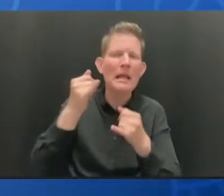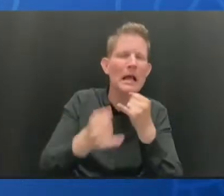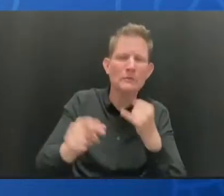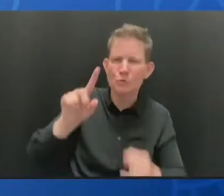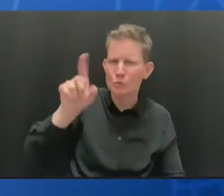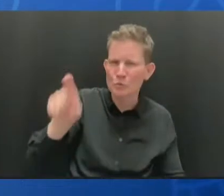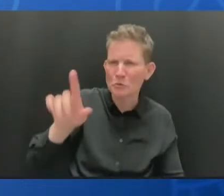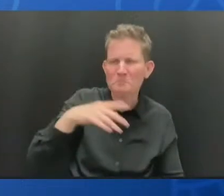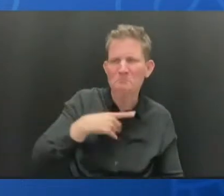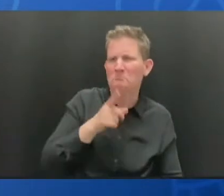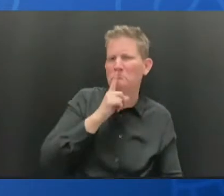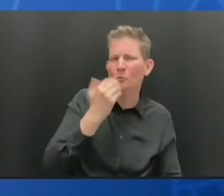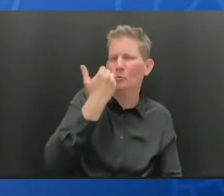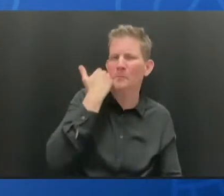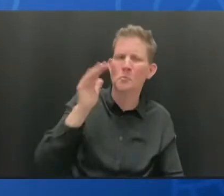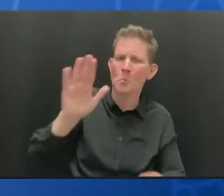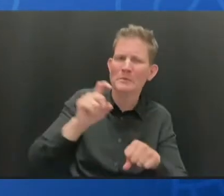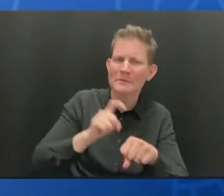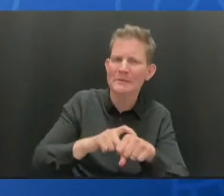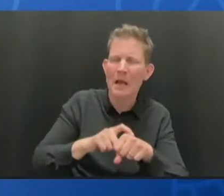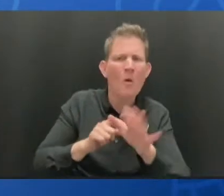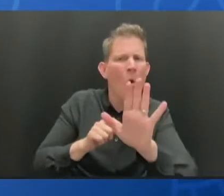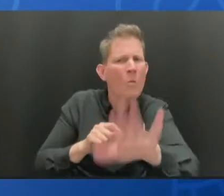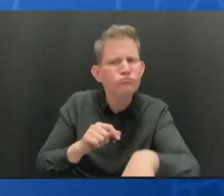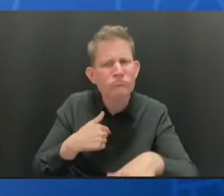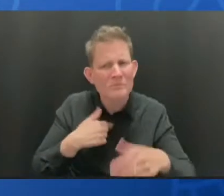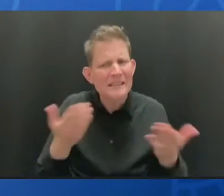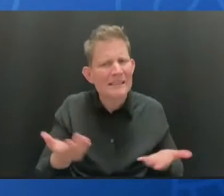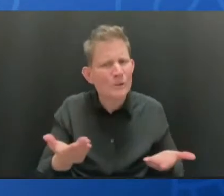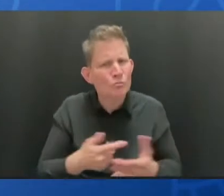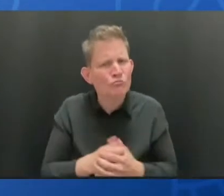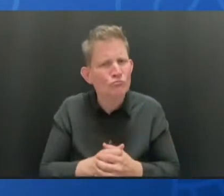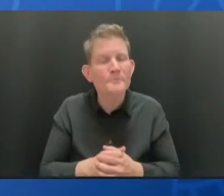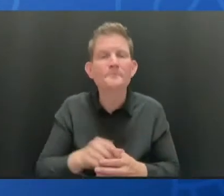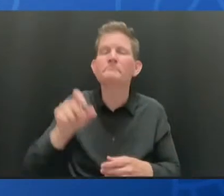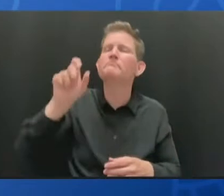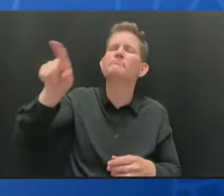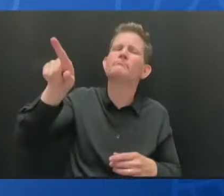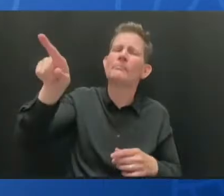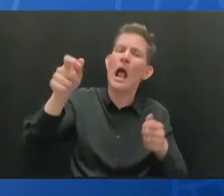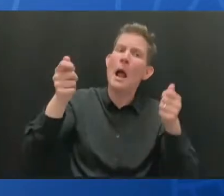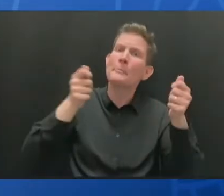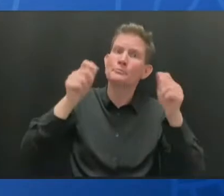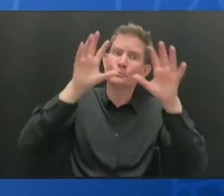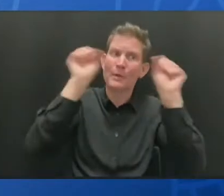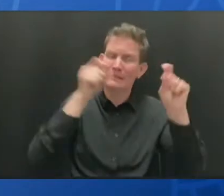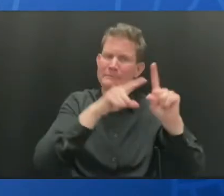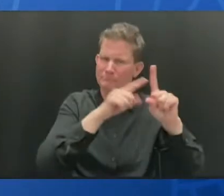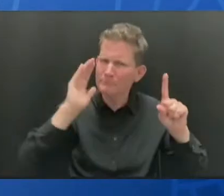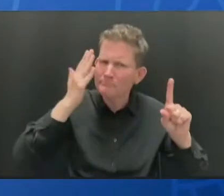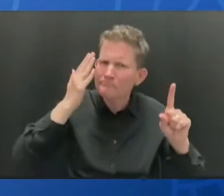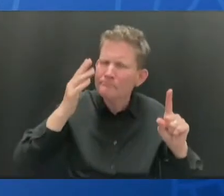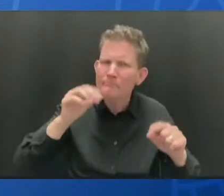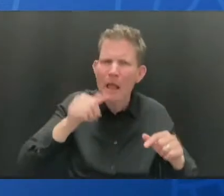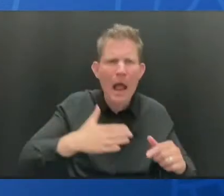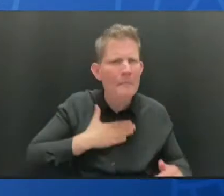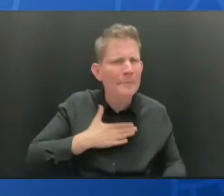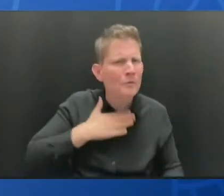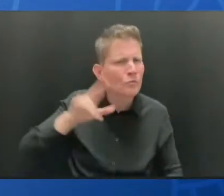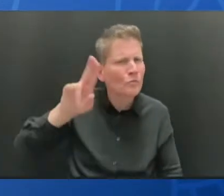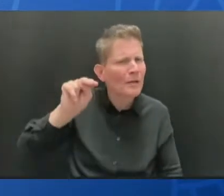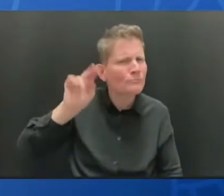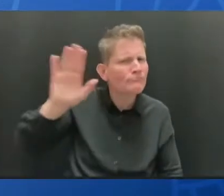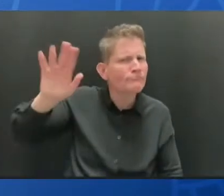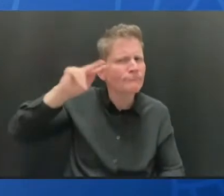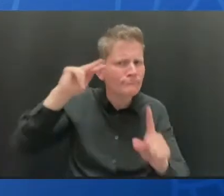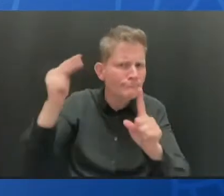my understanding is that here. the administration is not particularly happy with the position that the UN and its agencies have taken with regard to